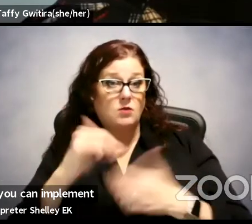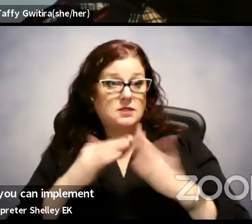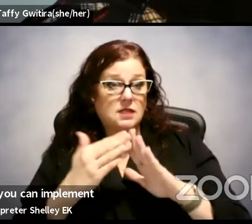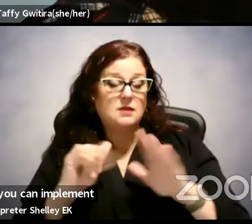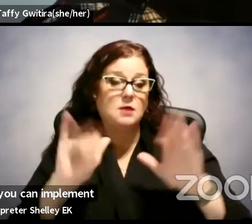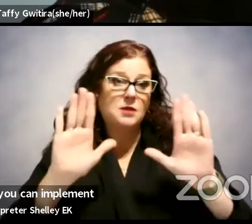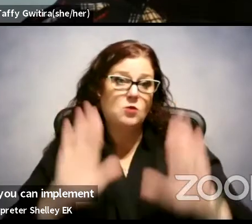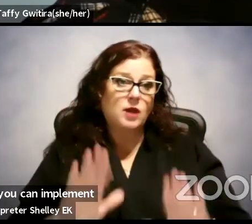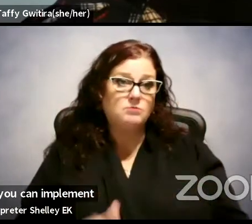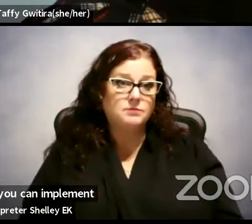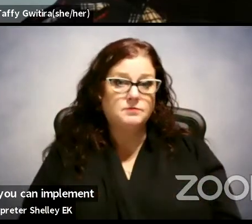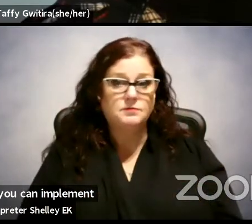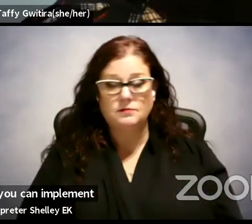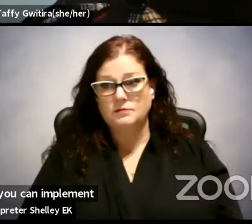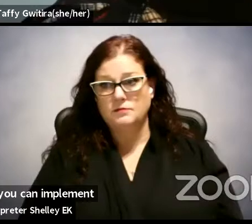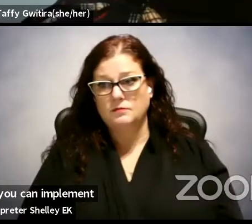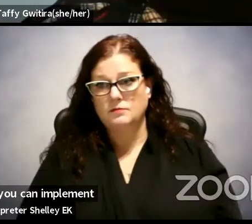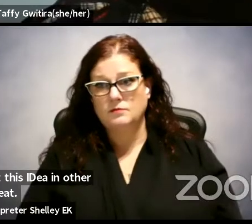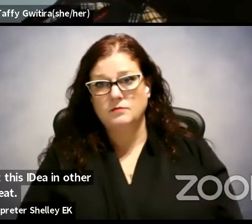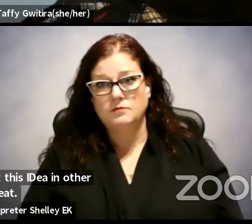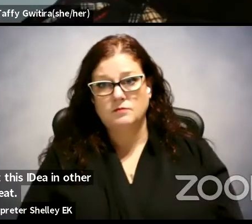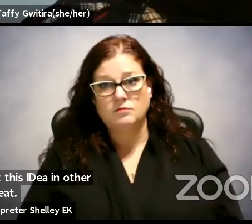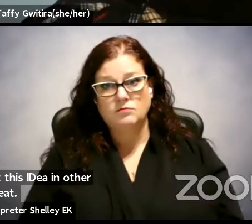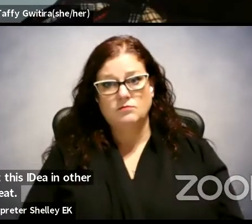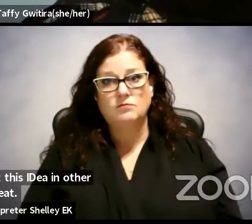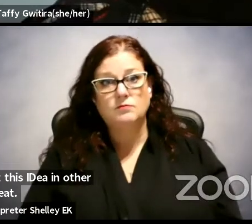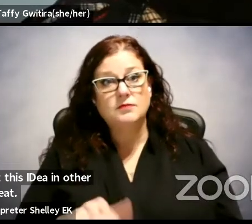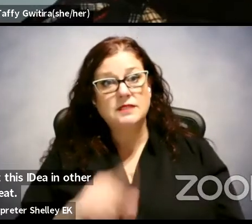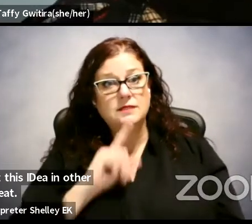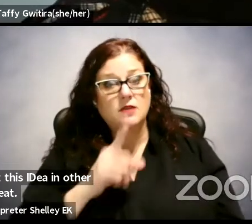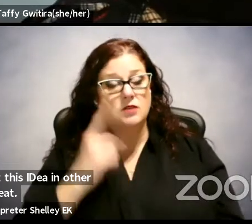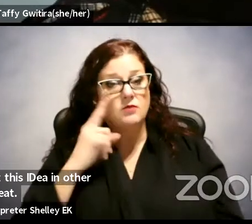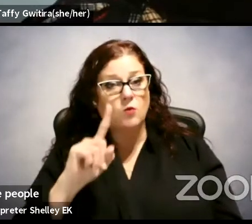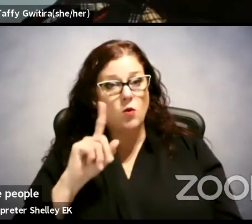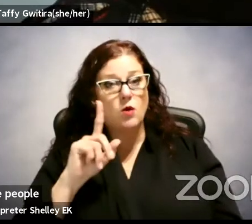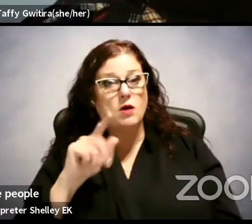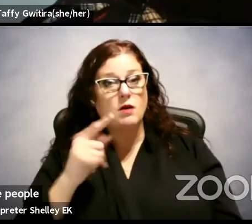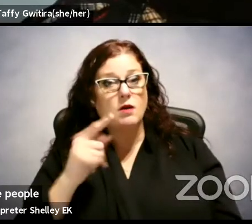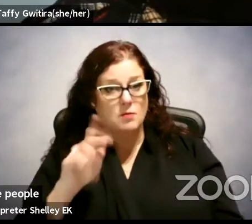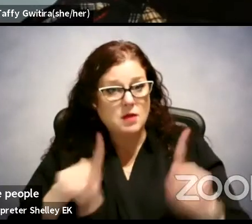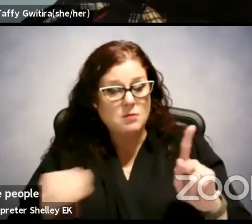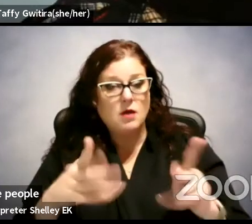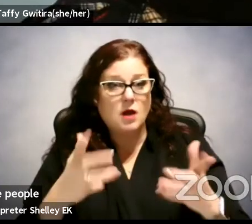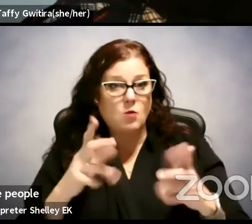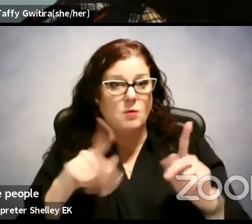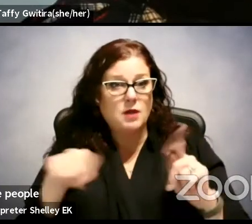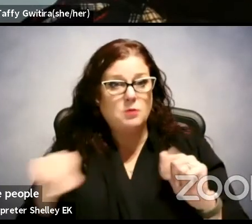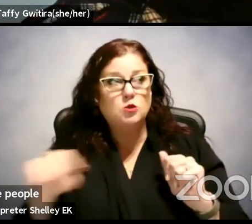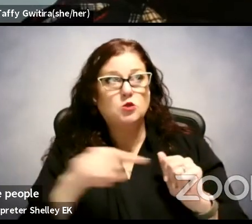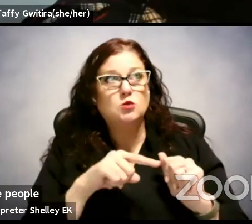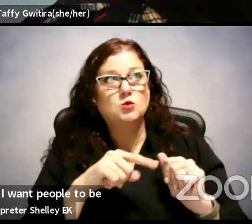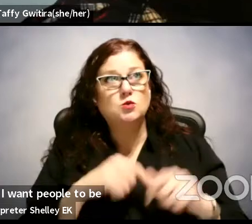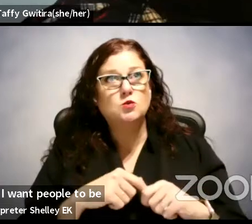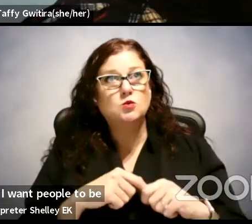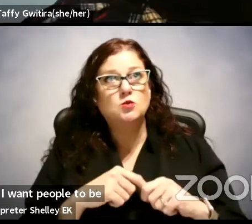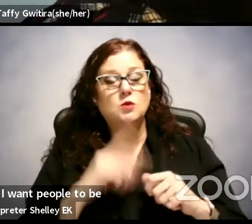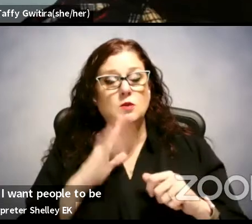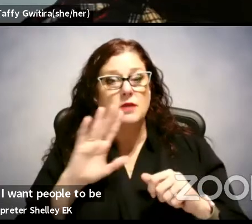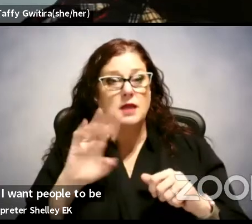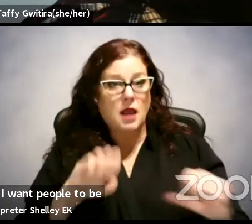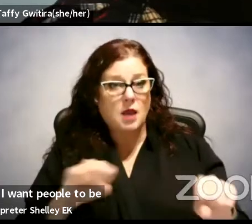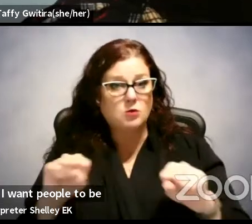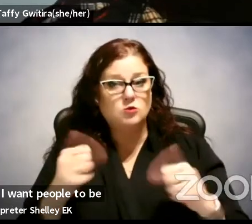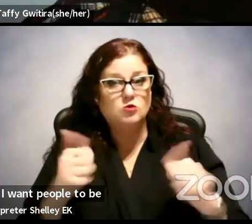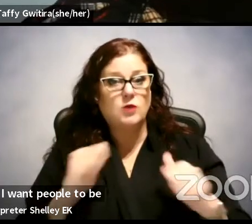great. This is definitely for the people, and I want people to be able to try